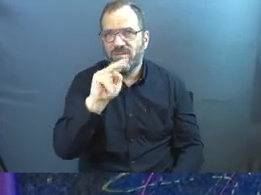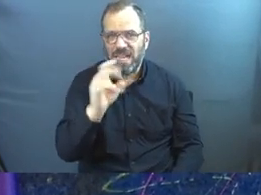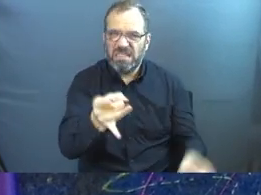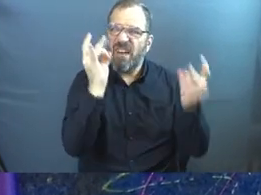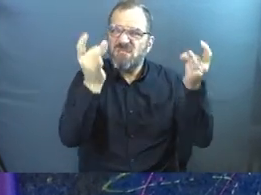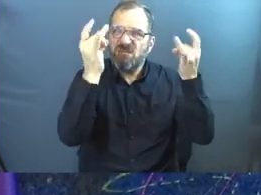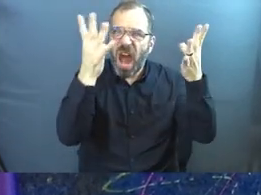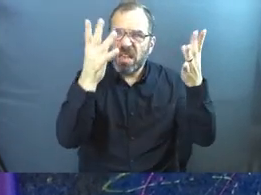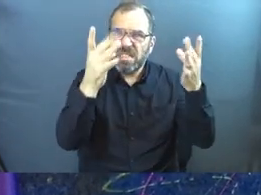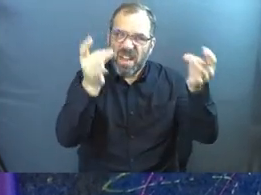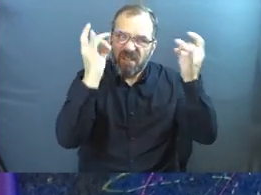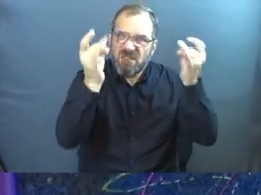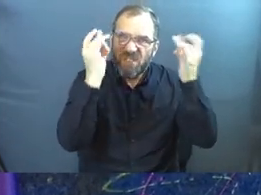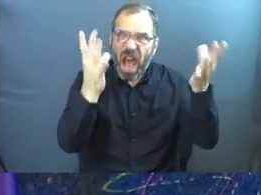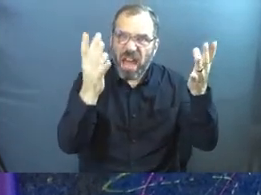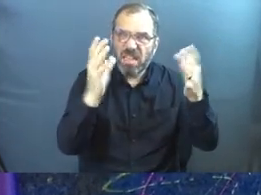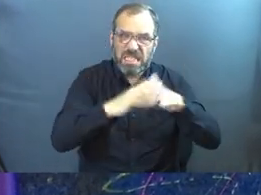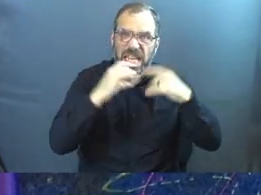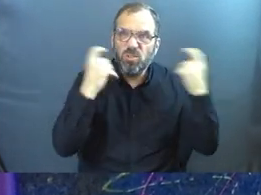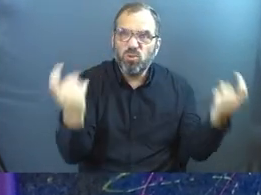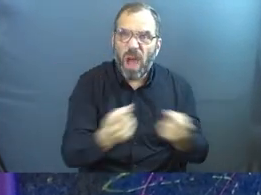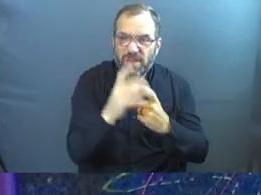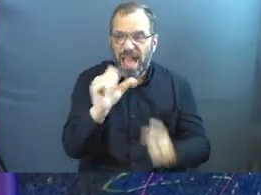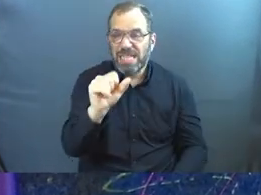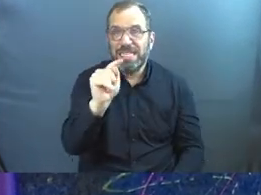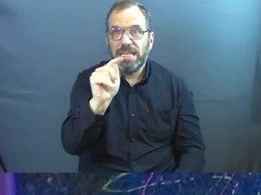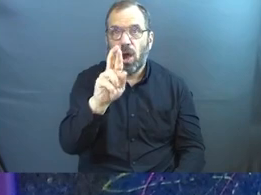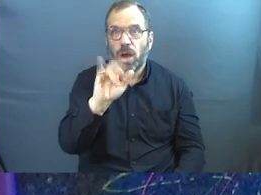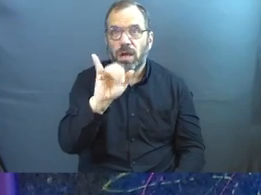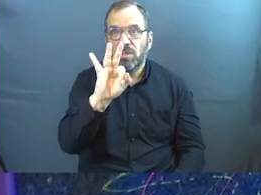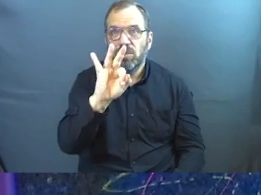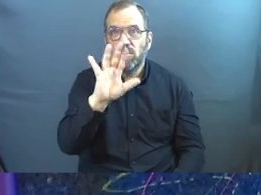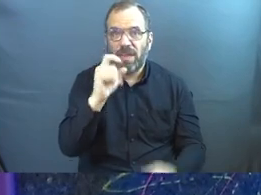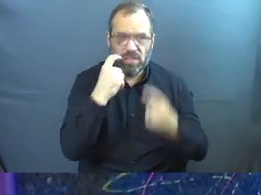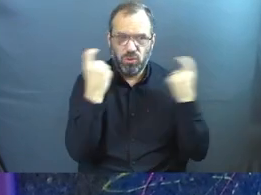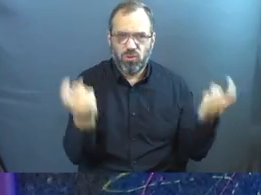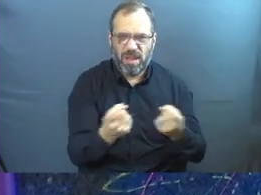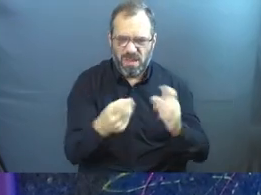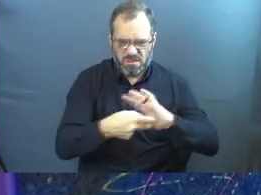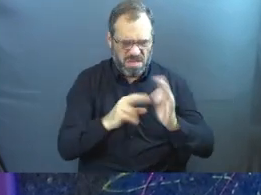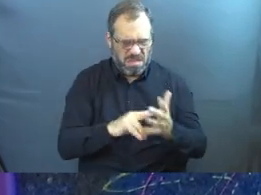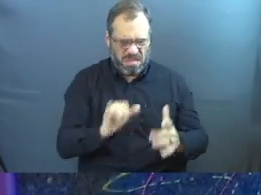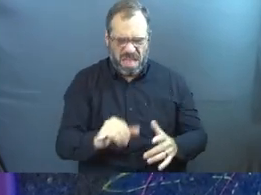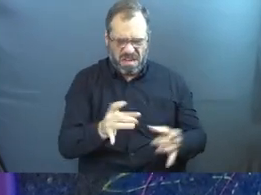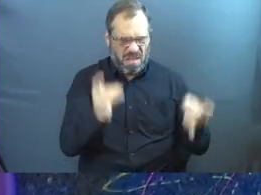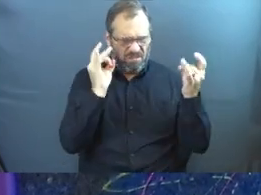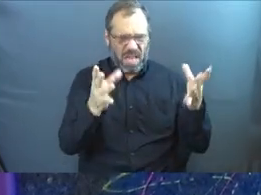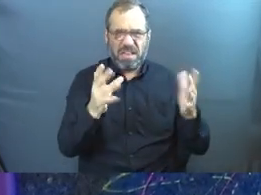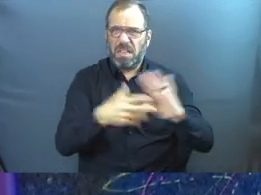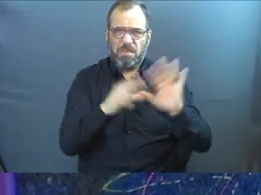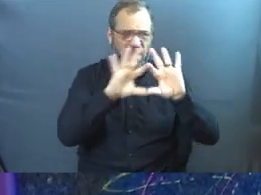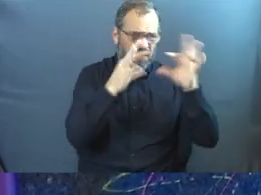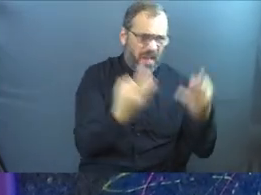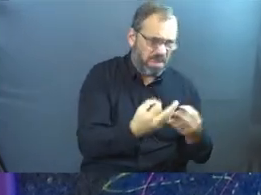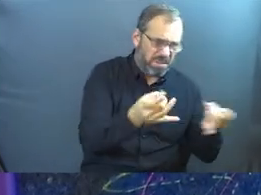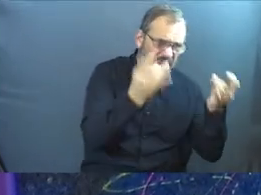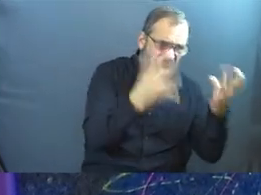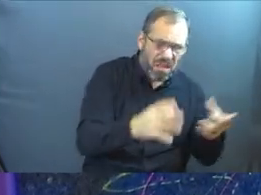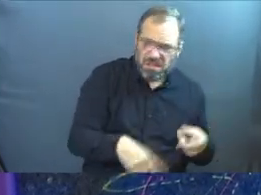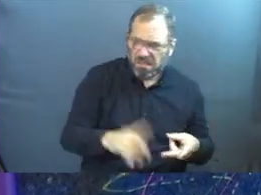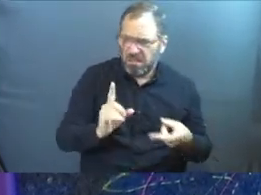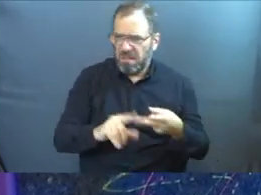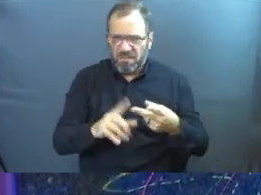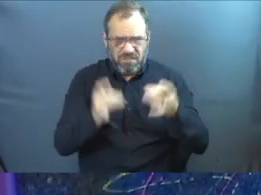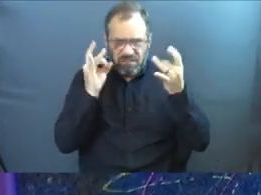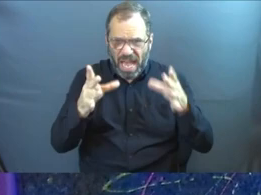violence. Violence and strife. And I don't know exactly what he means by that violence. That could be family violence.